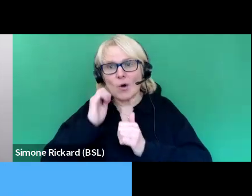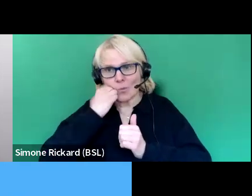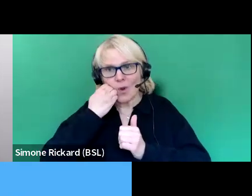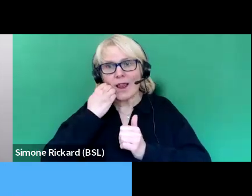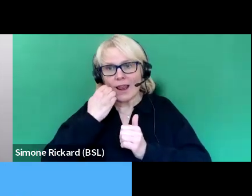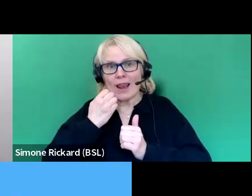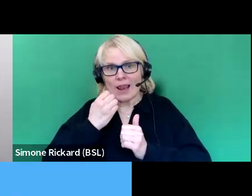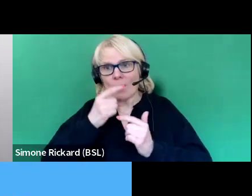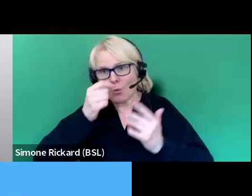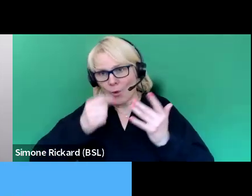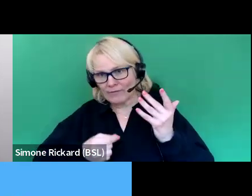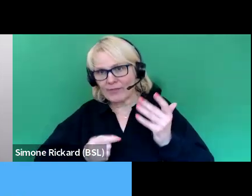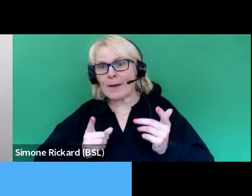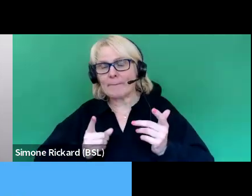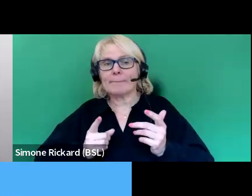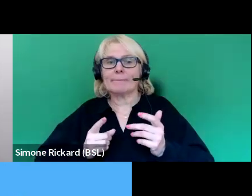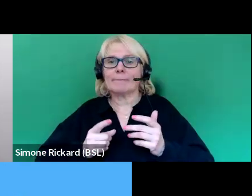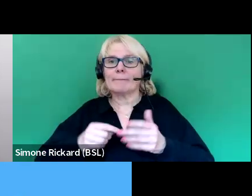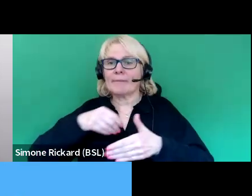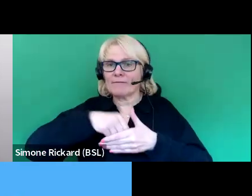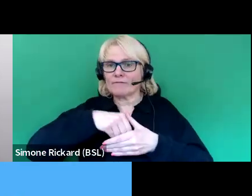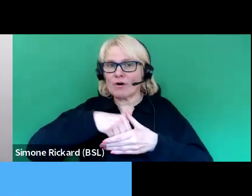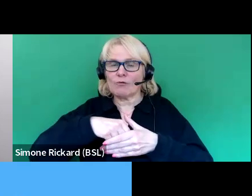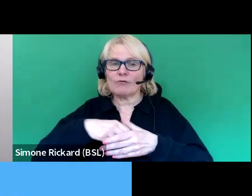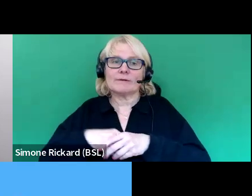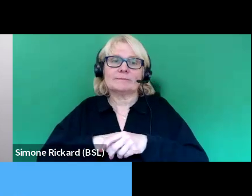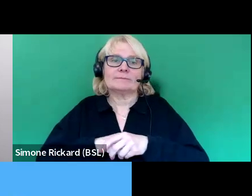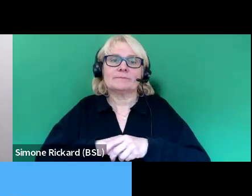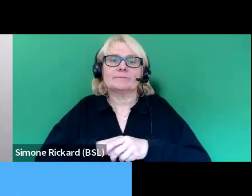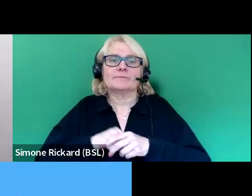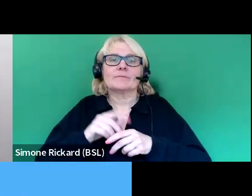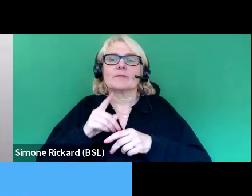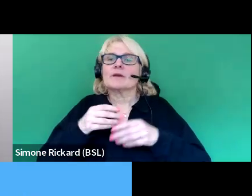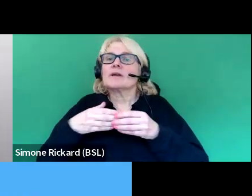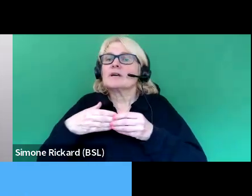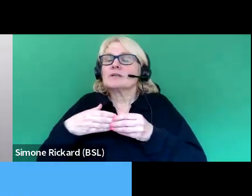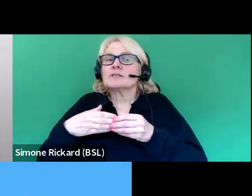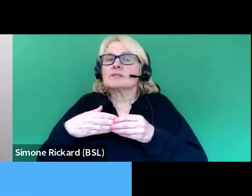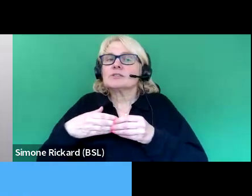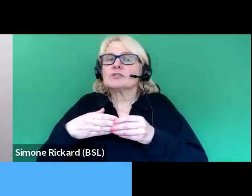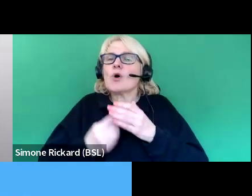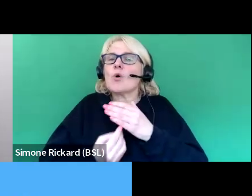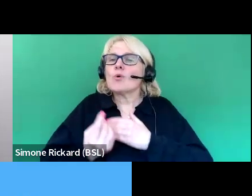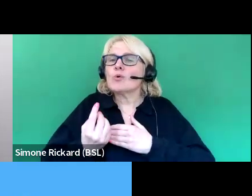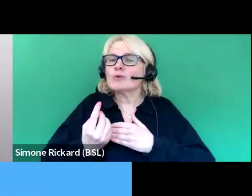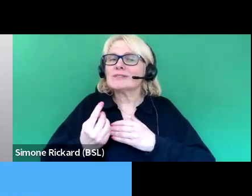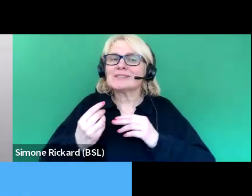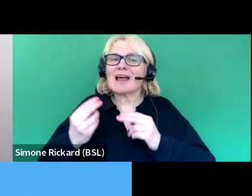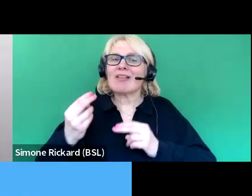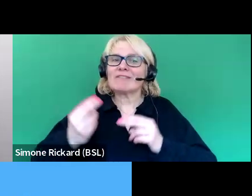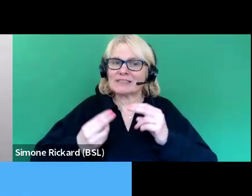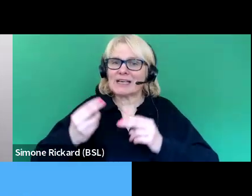Okay, thank you, Harrison. So yeah, the leader has that self-assessment has been